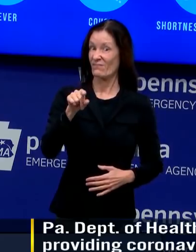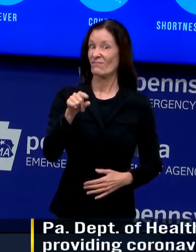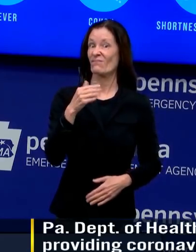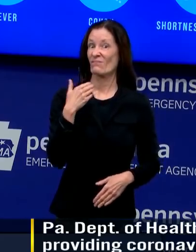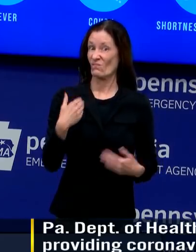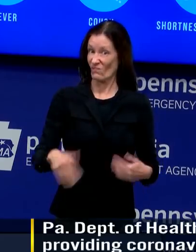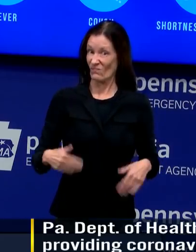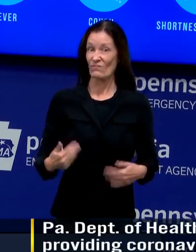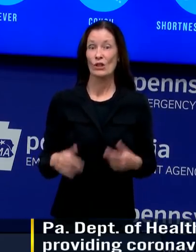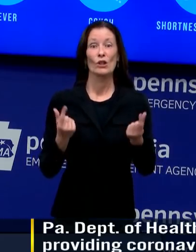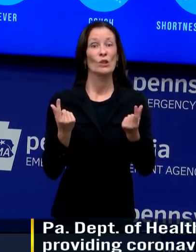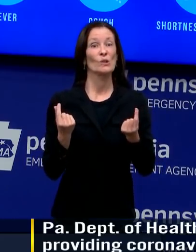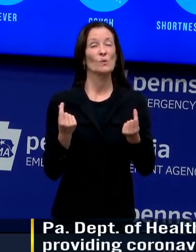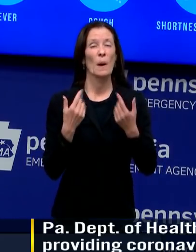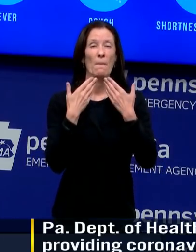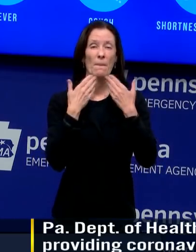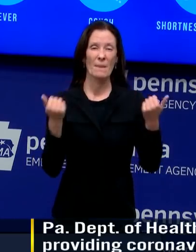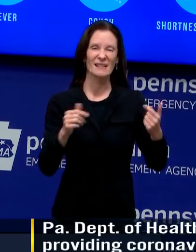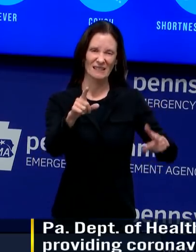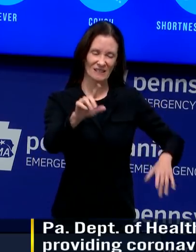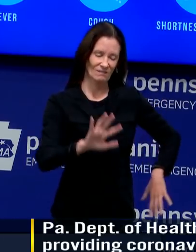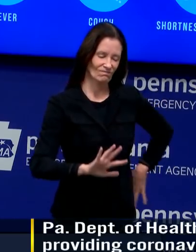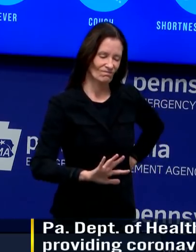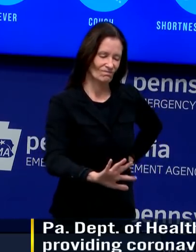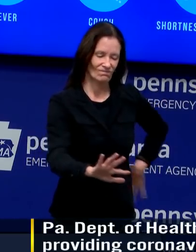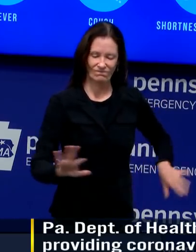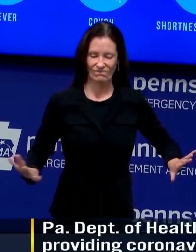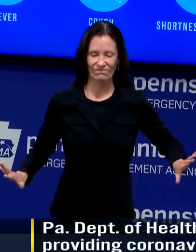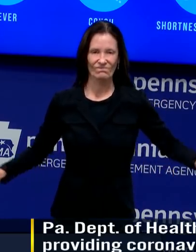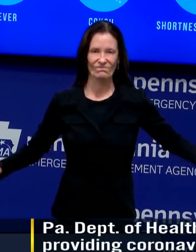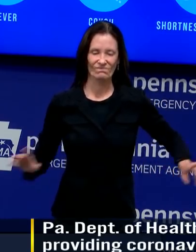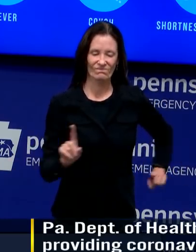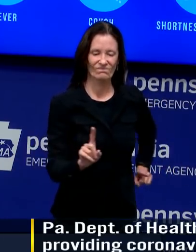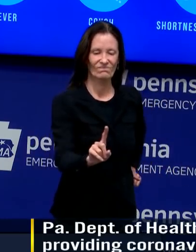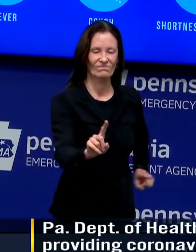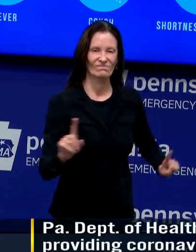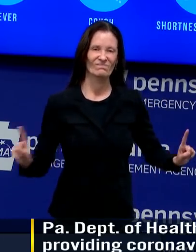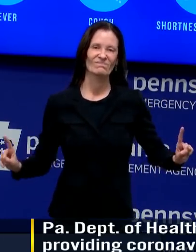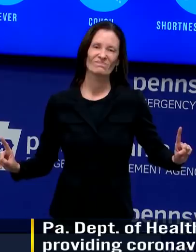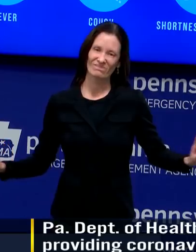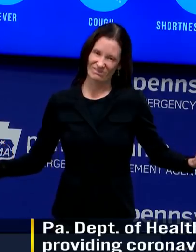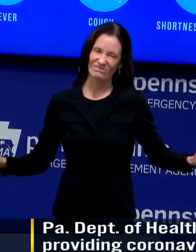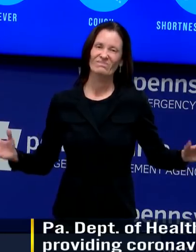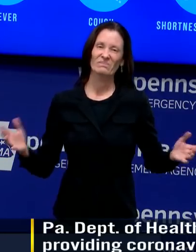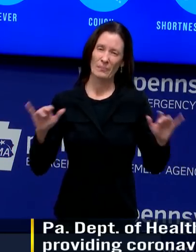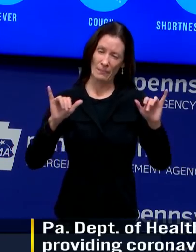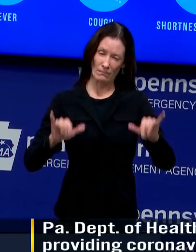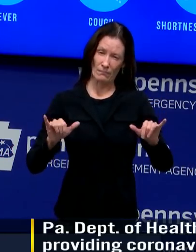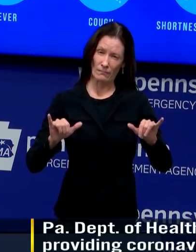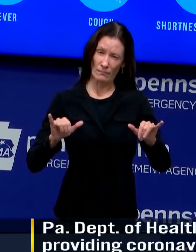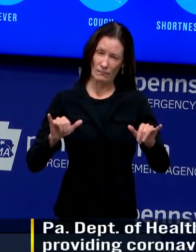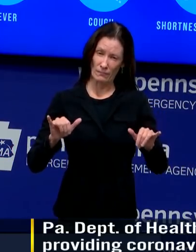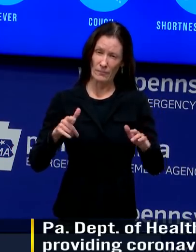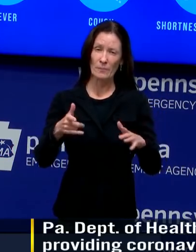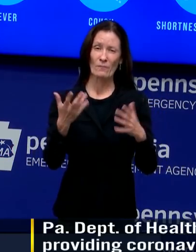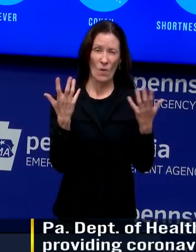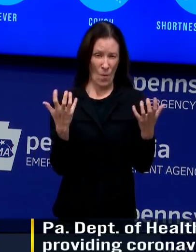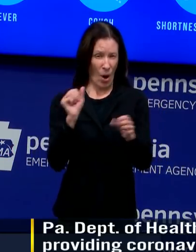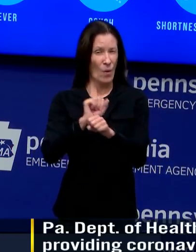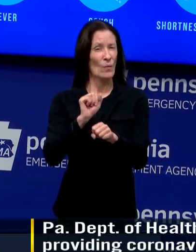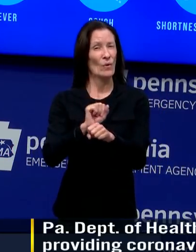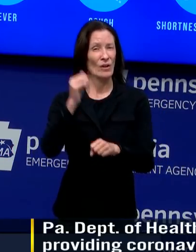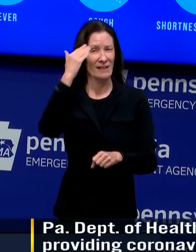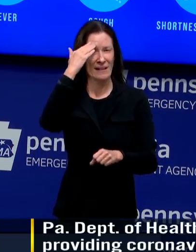COVID-19. So as we return to work and to many of our normal routines, remember, it is still vital to wear